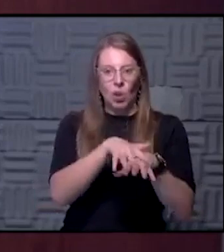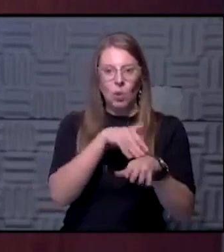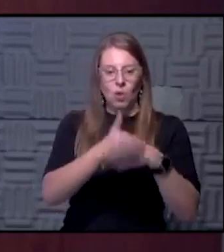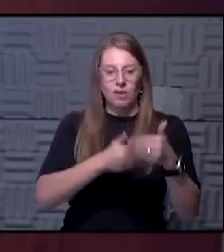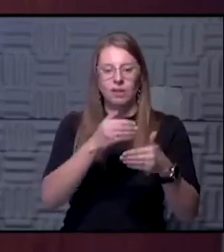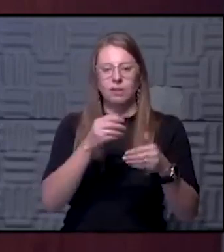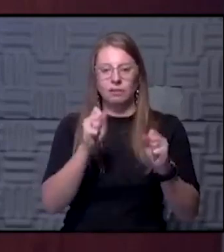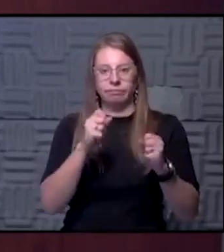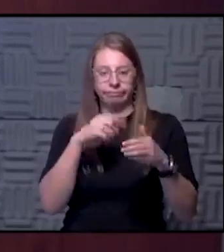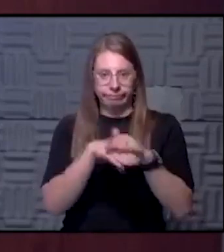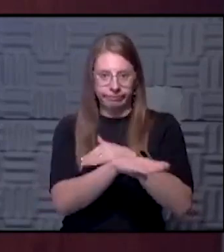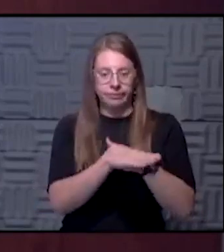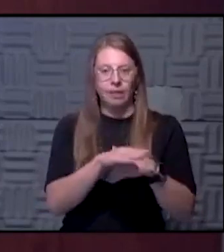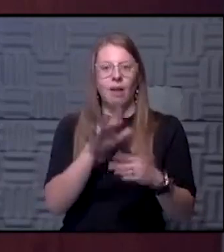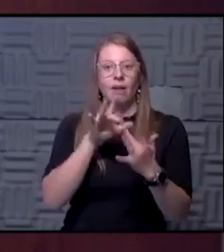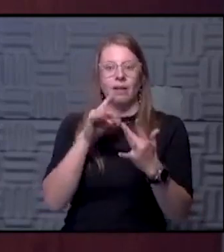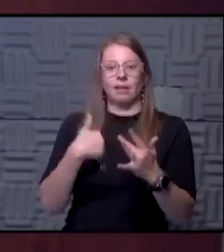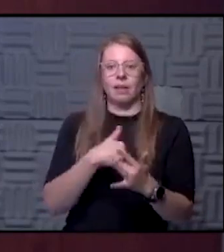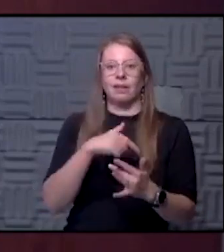contact us,